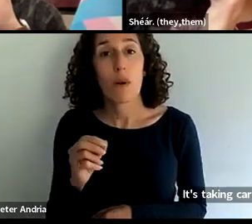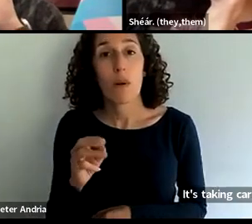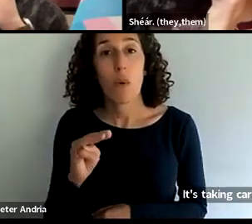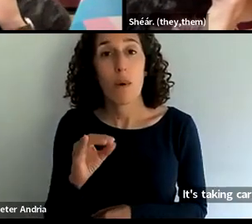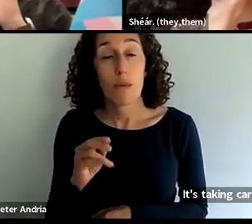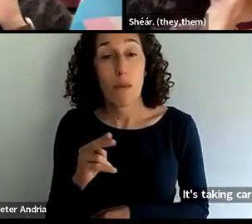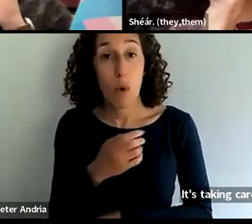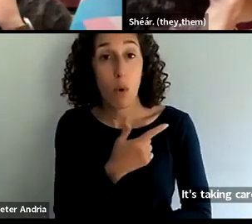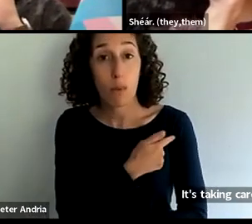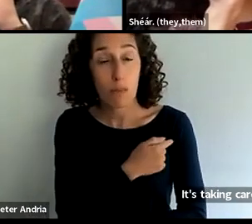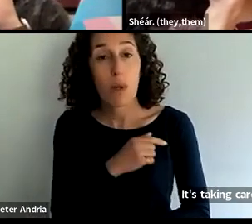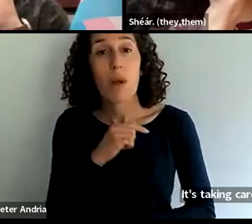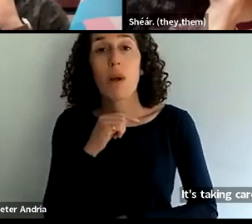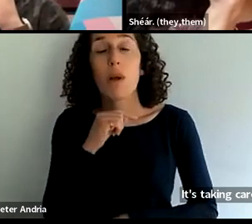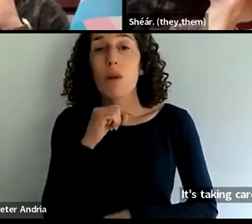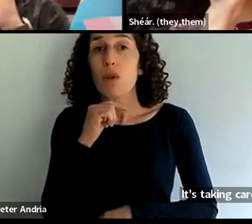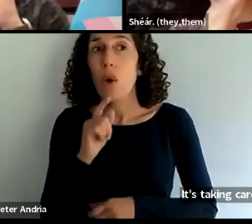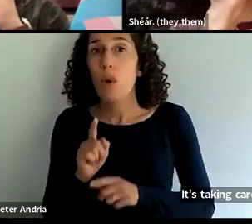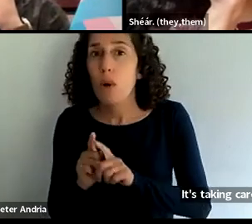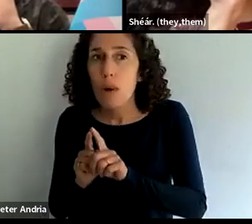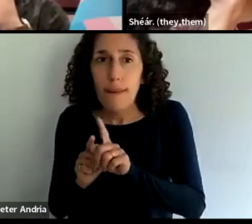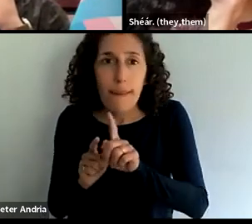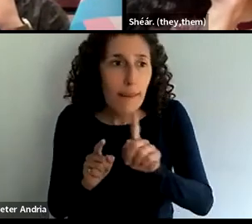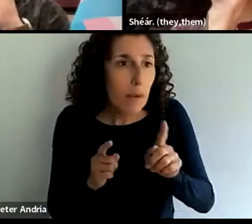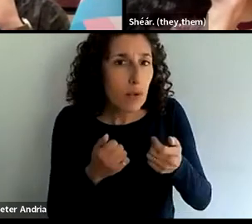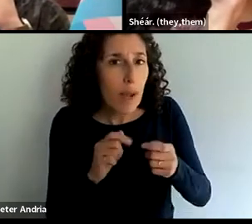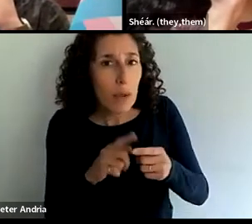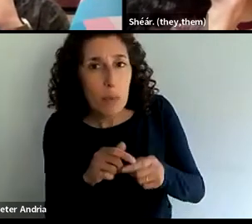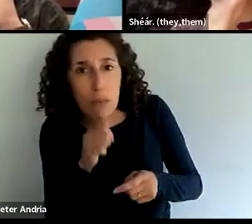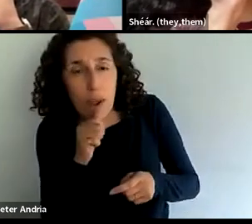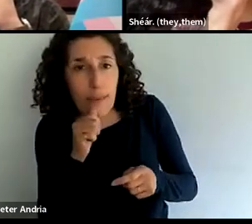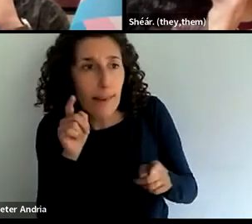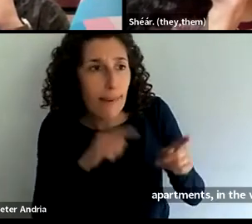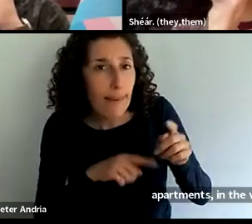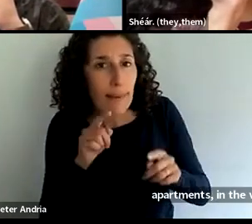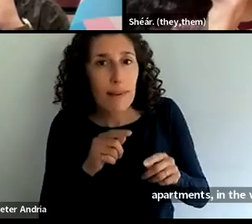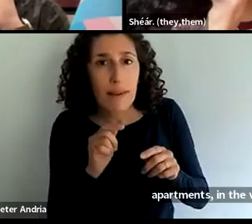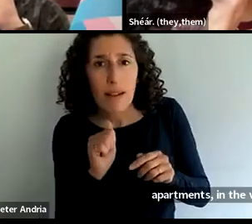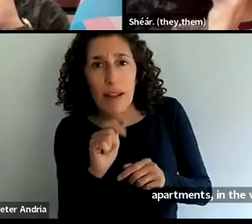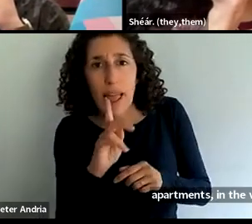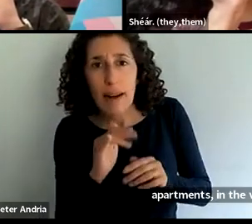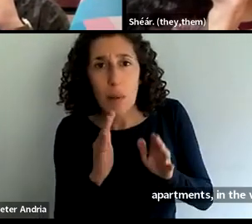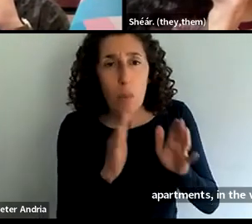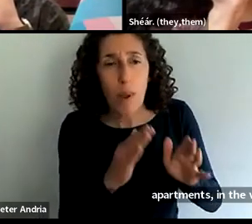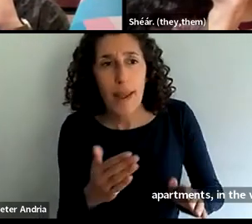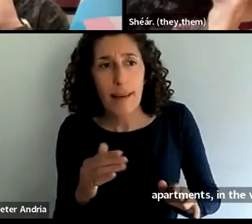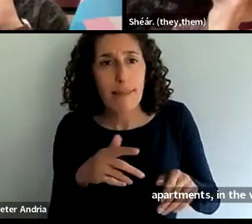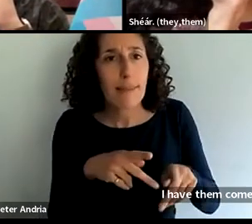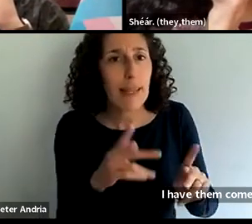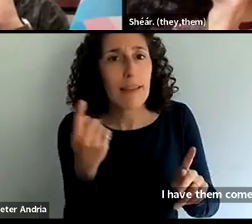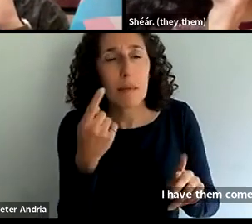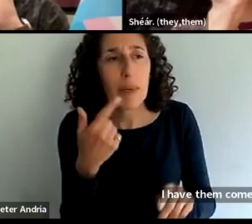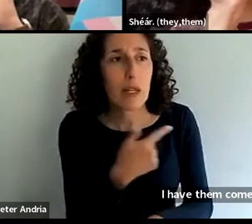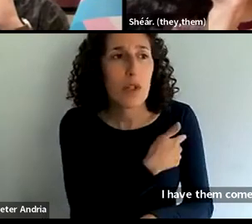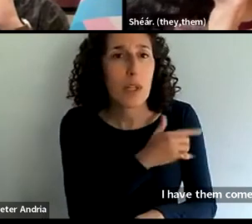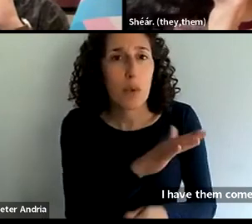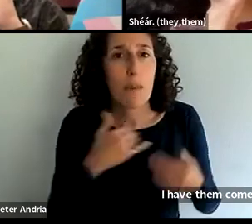nobody's alleyway, in nobody's car, or have them come to yours and inject your body with anything other than the doctor.